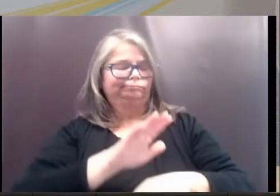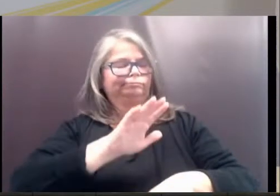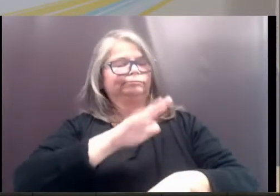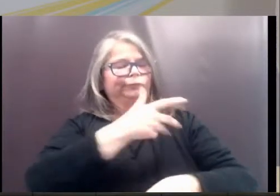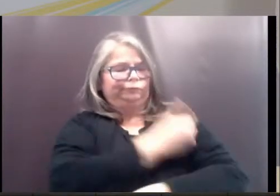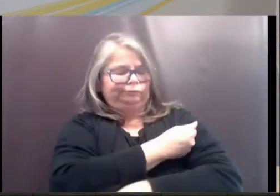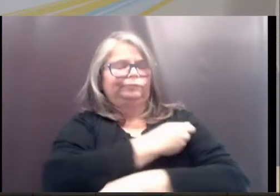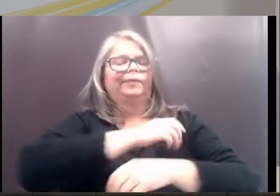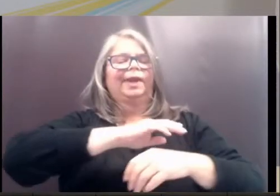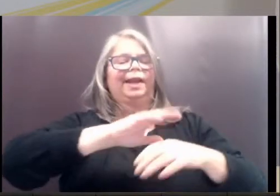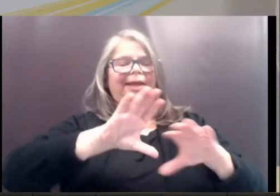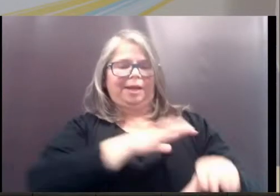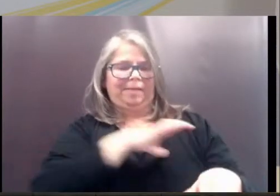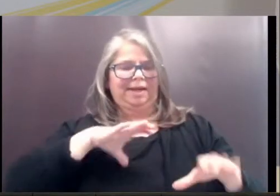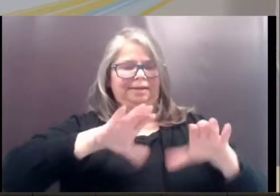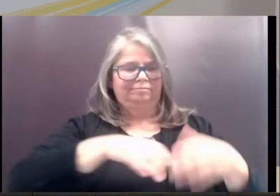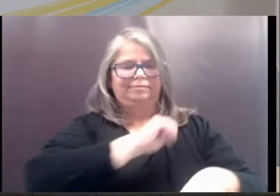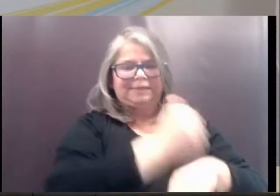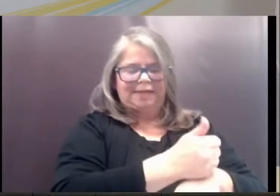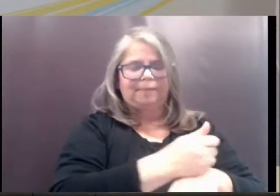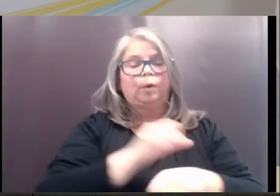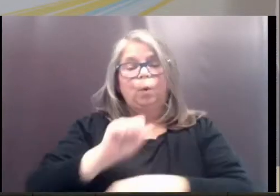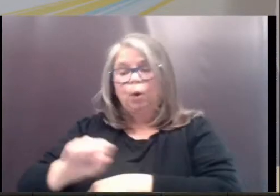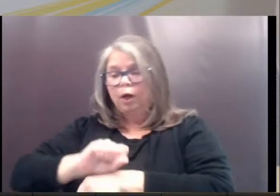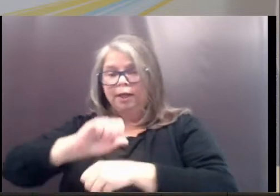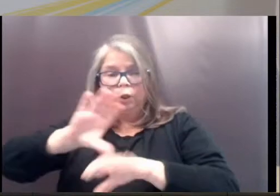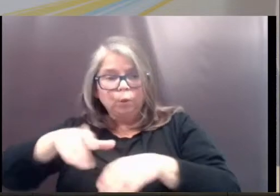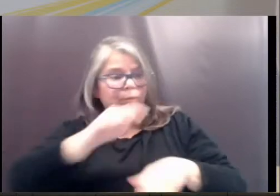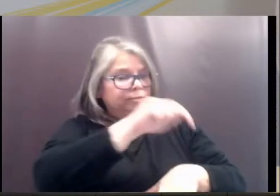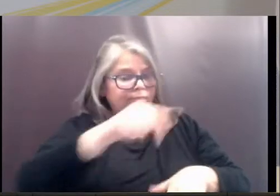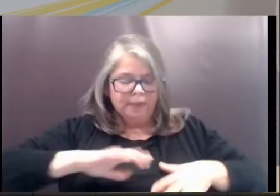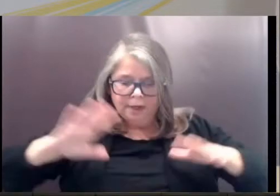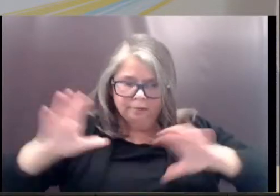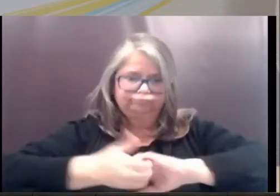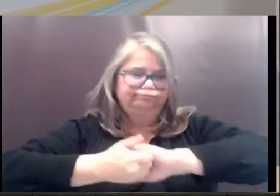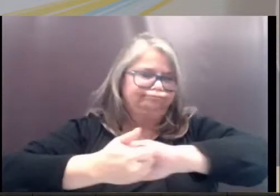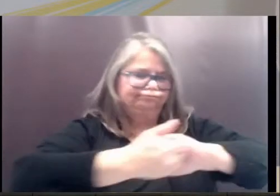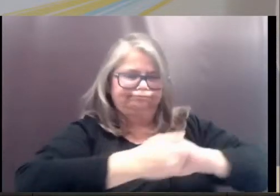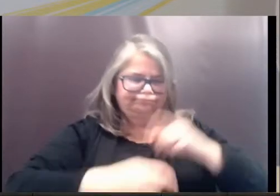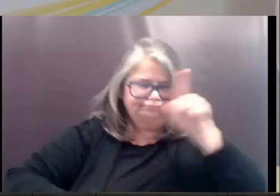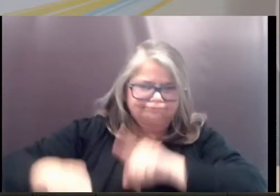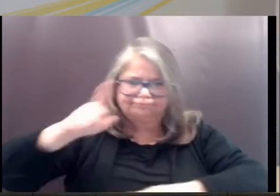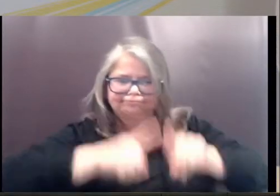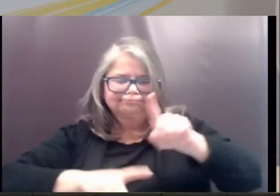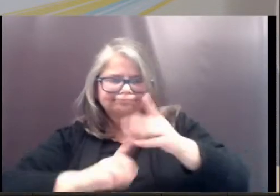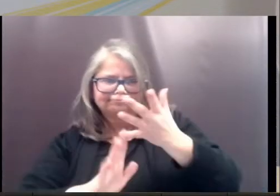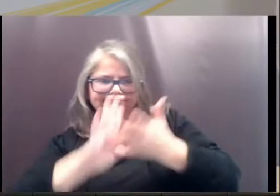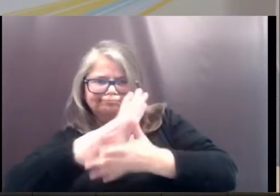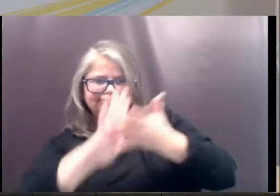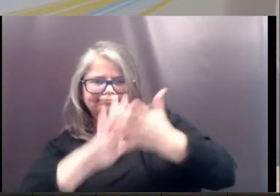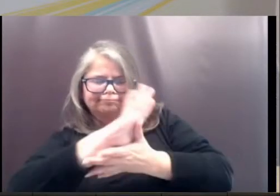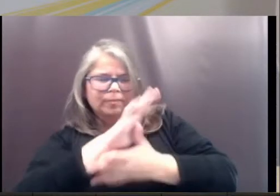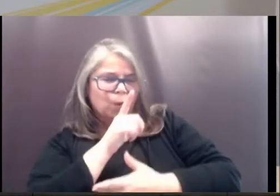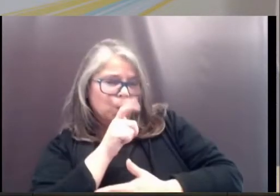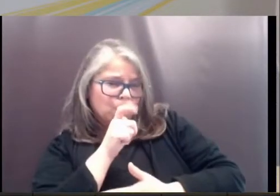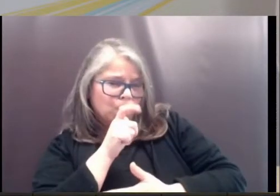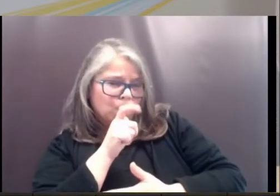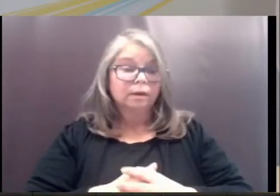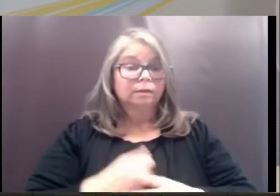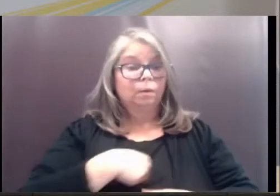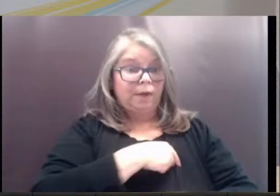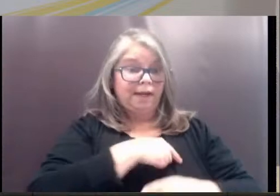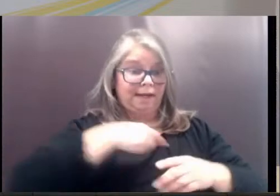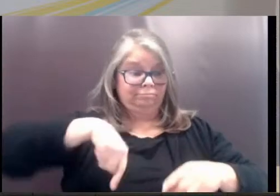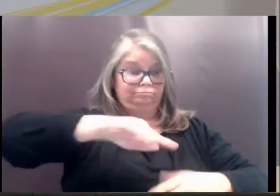will help in this in some of the prioritization. We'll be, for instance, working with Health PEI to